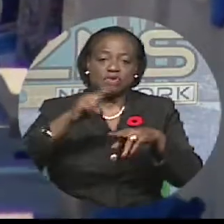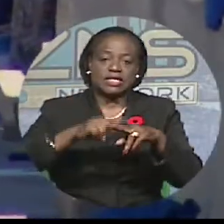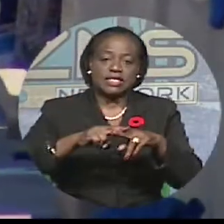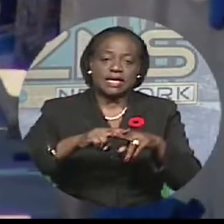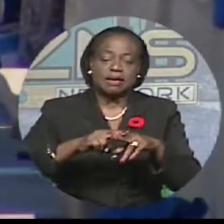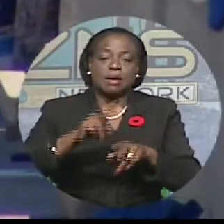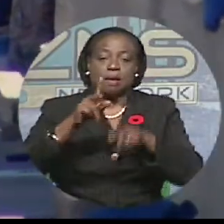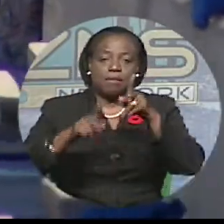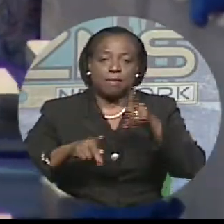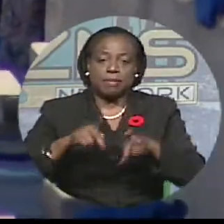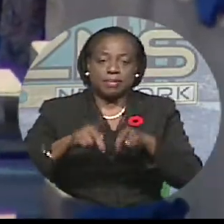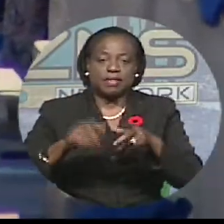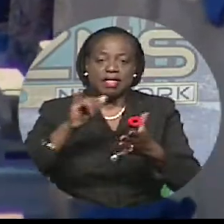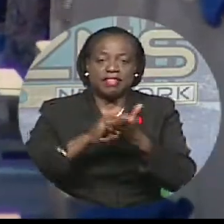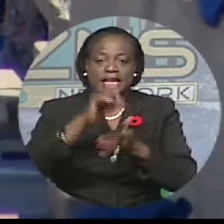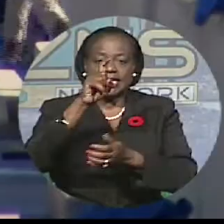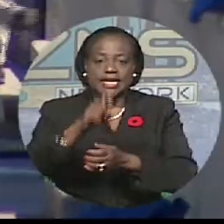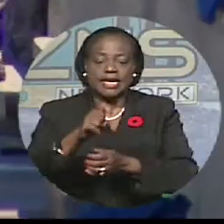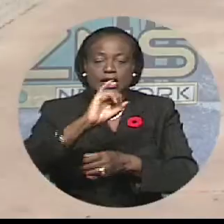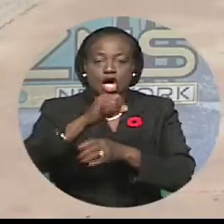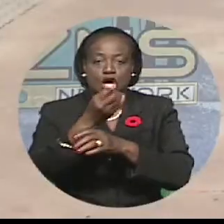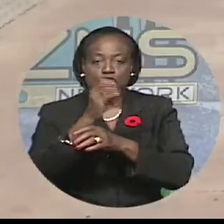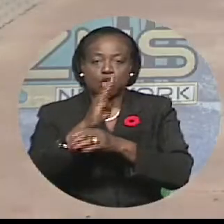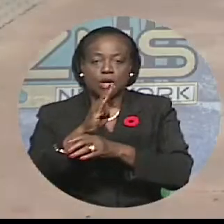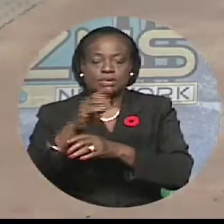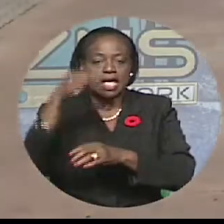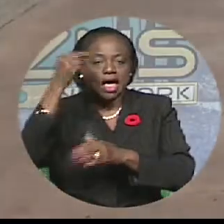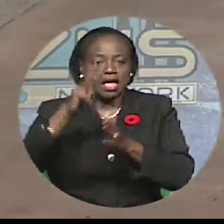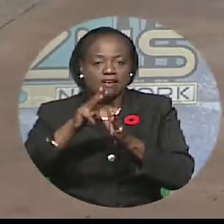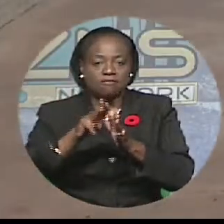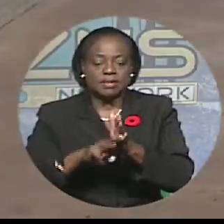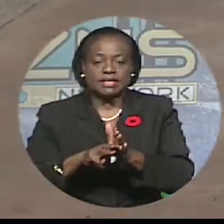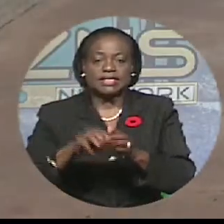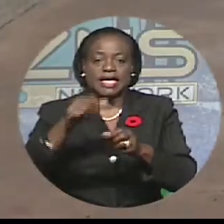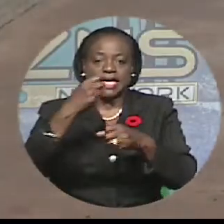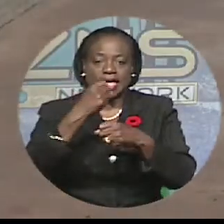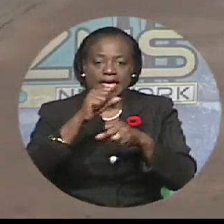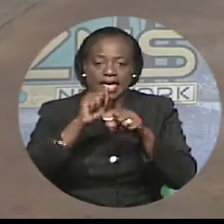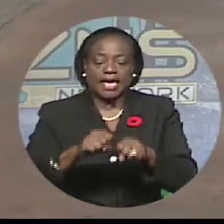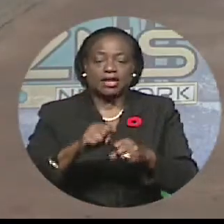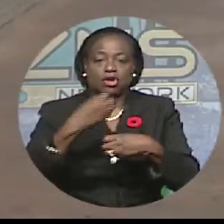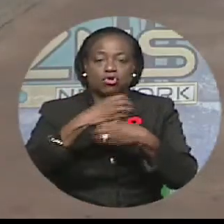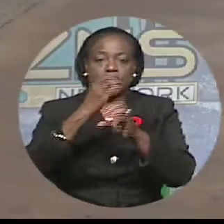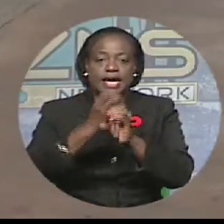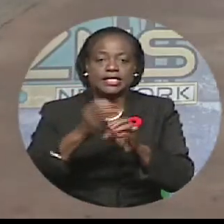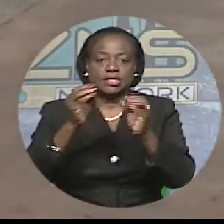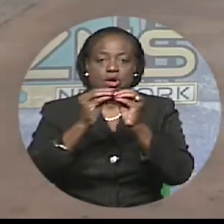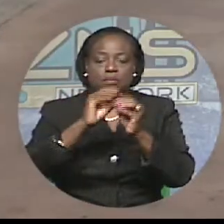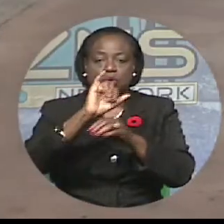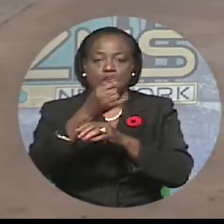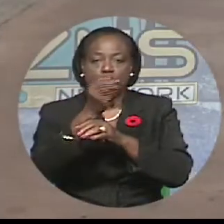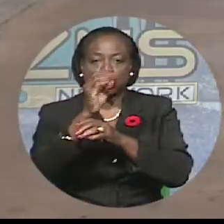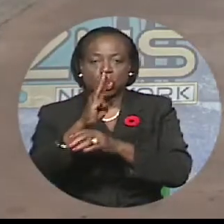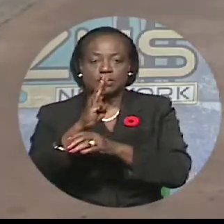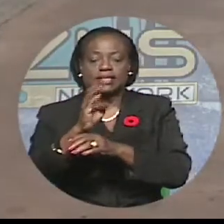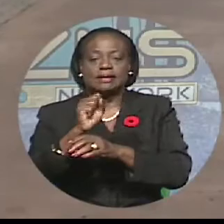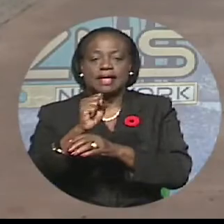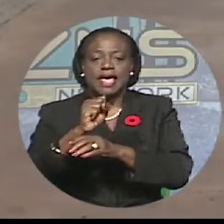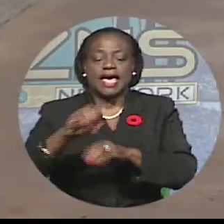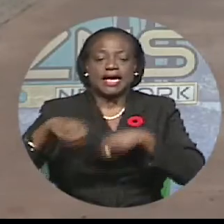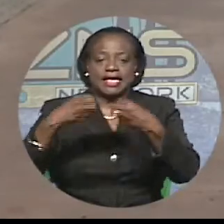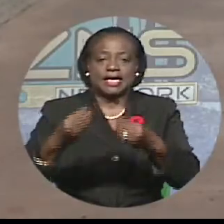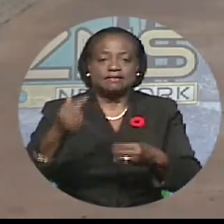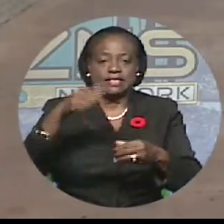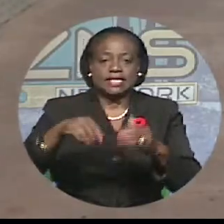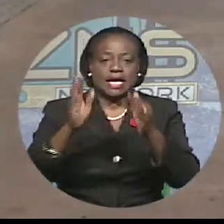is one way the government can boost the economy, create more jobs, and give downtown Nassau a much-needed facelift. Sia